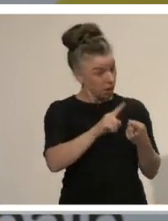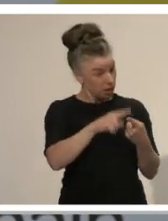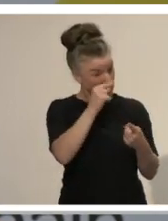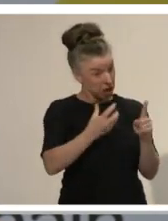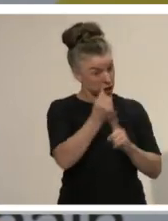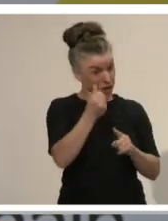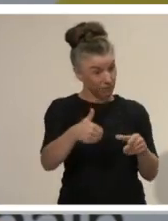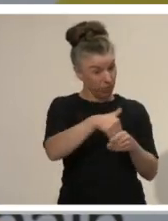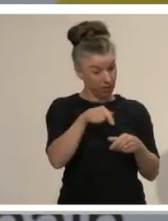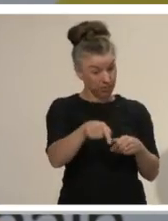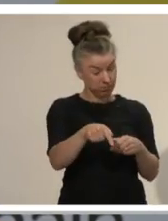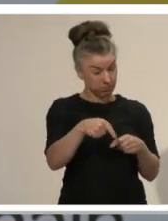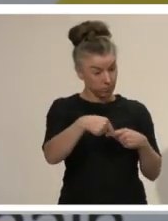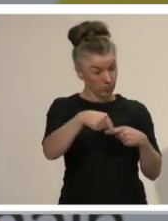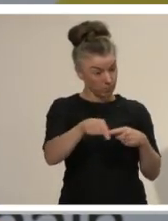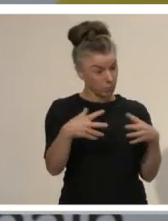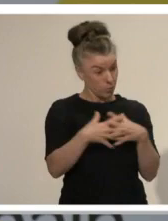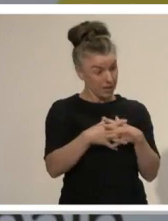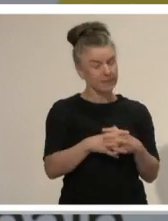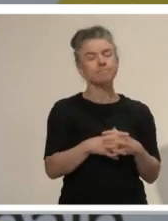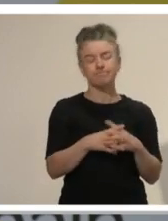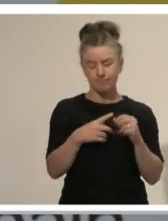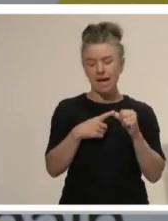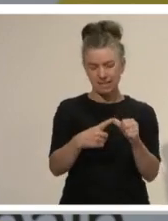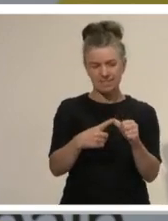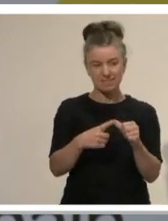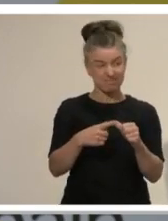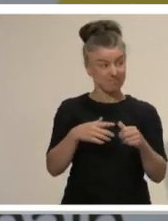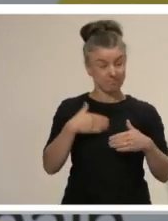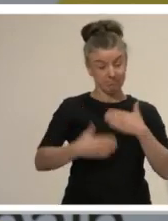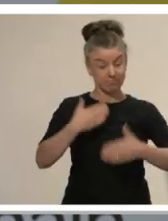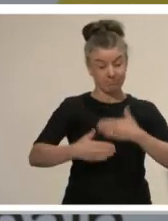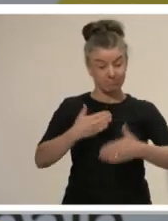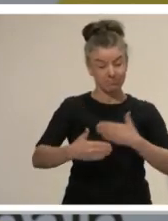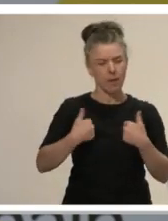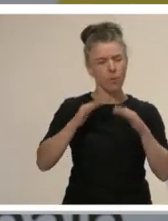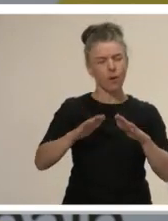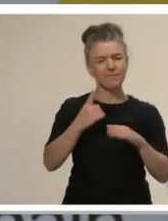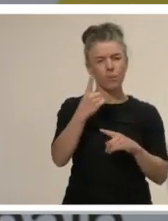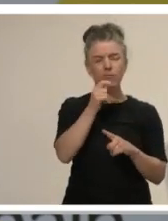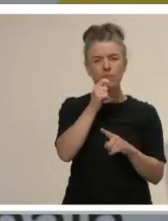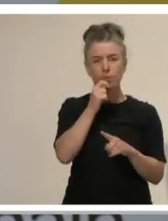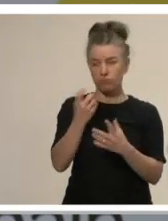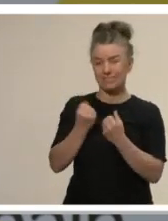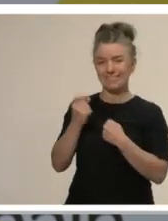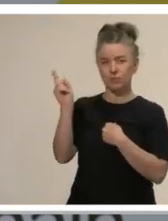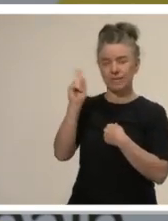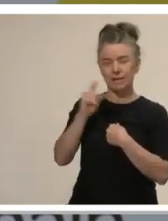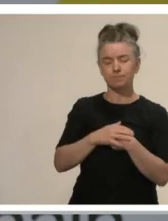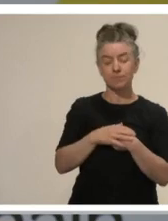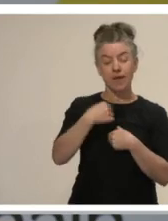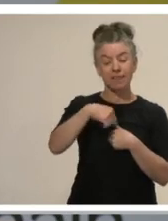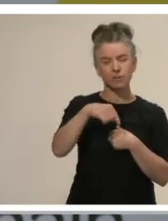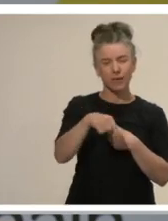But we're well on track, and the team I'm expecting a further report from by the end of today. There are two key things happening this week. One is